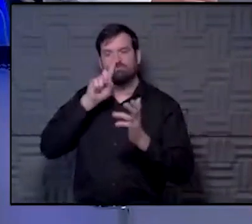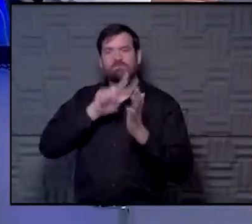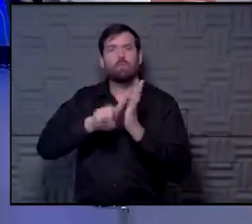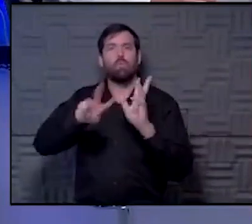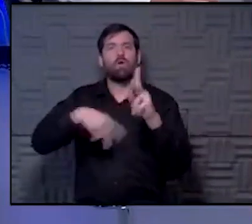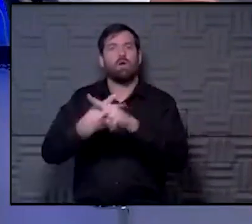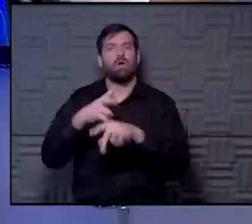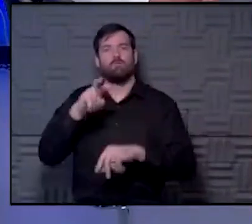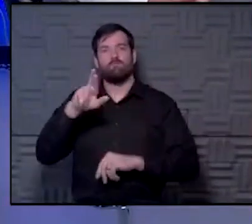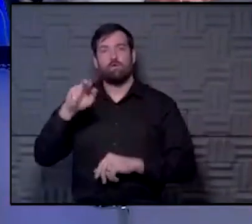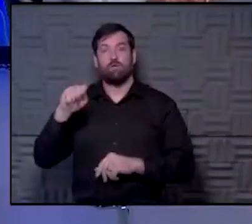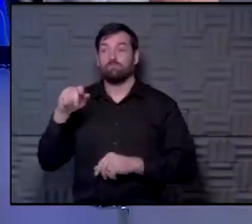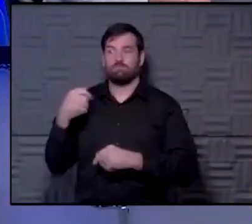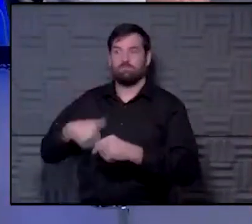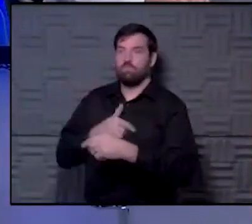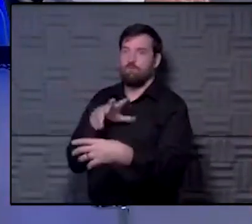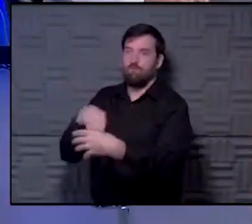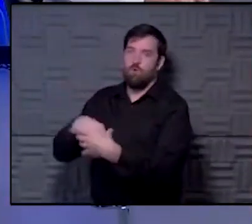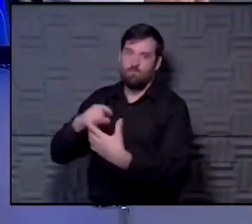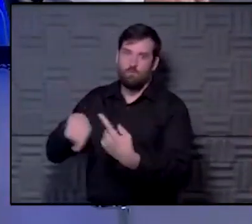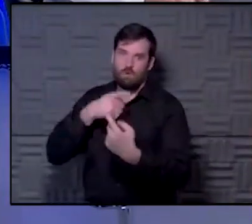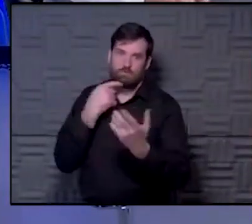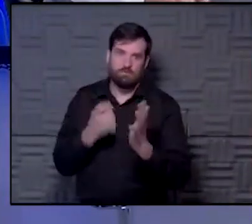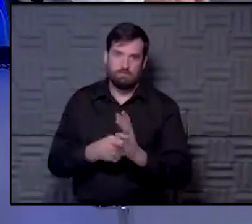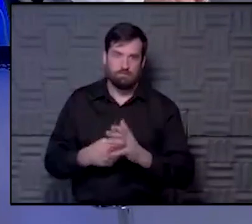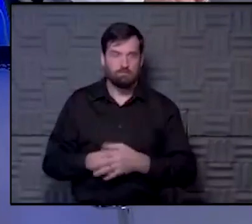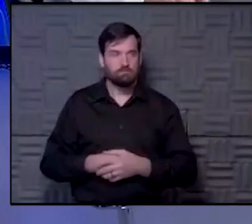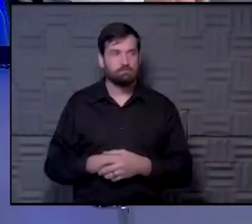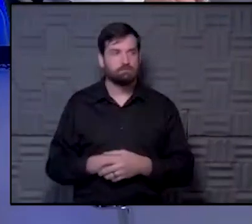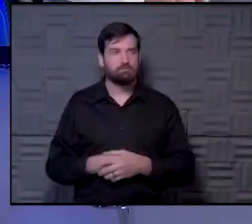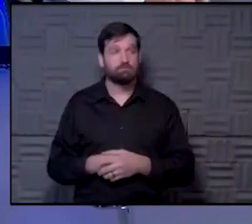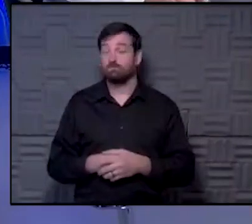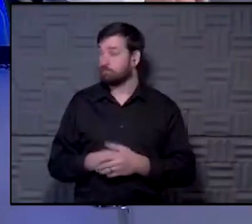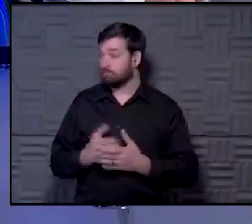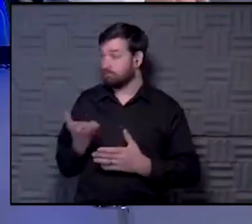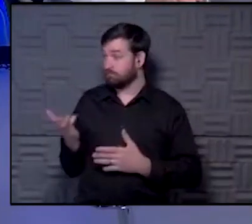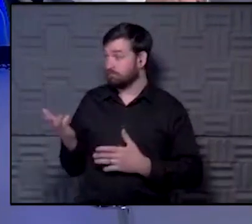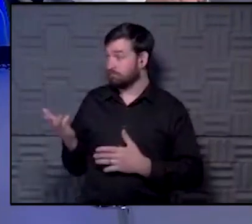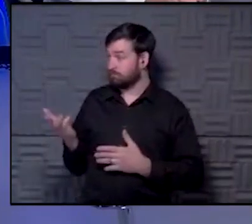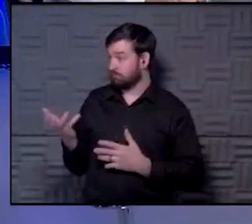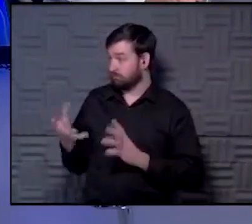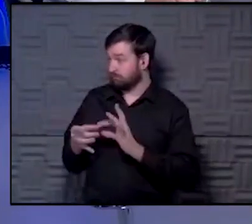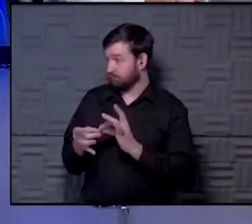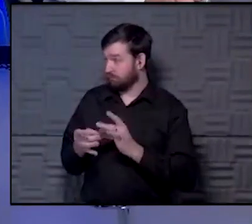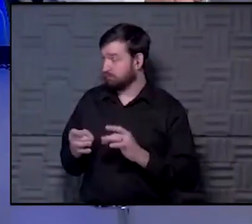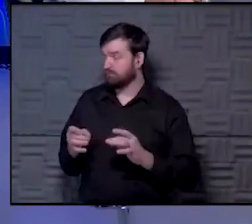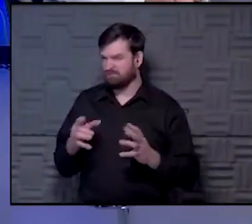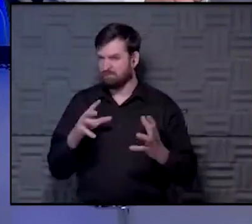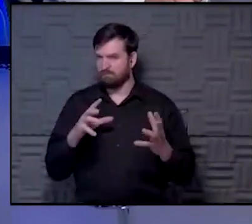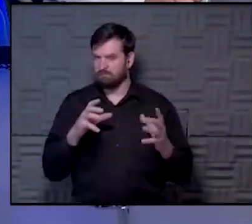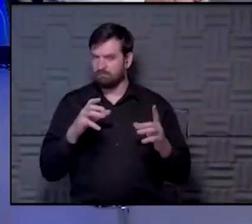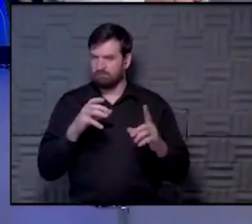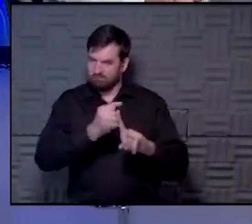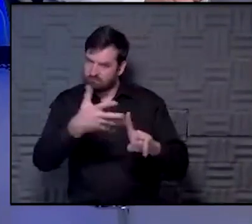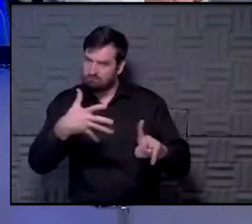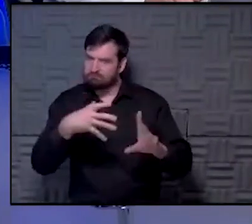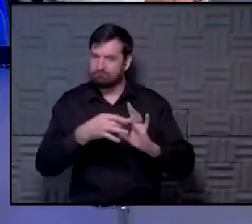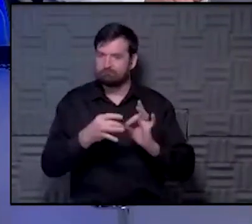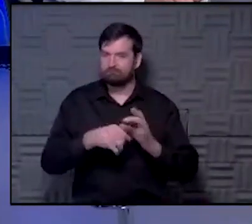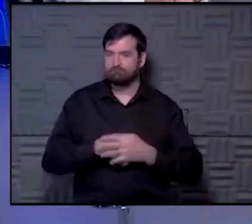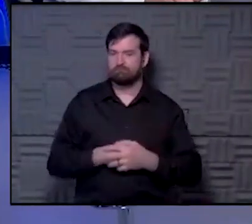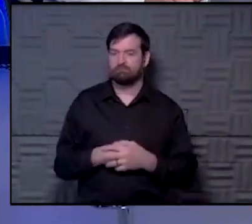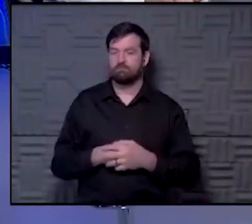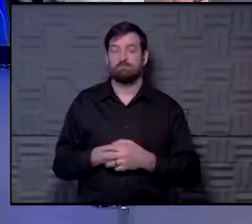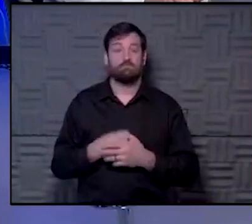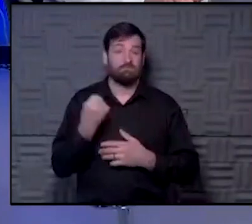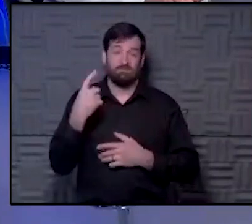actively participating in that whenever we find a breakthrough infection. We're going to go to our first. Oh, do you want to weigh in? Well, just to amplify what you said, even though